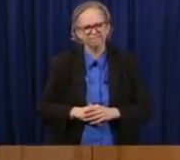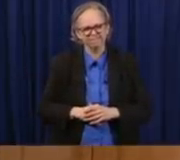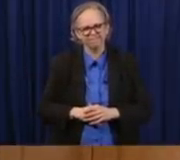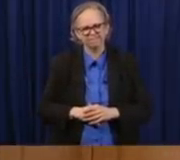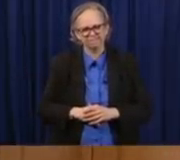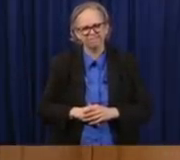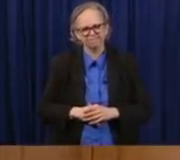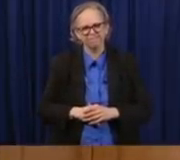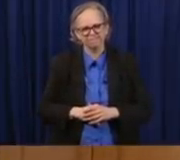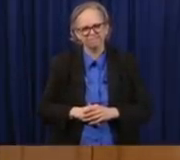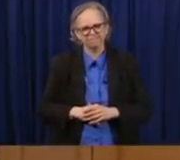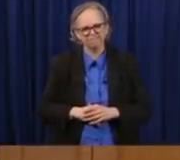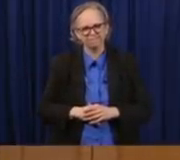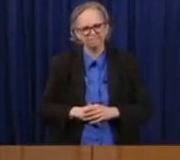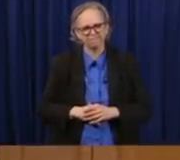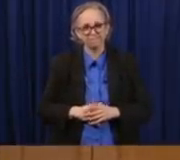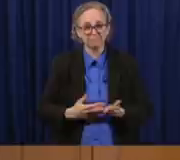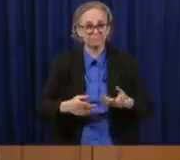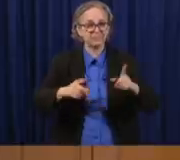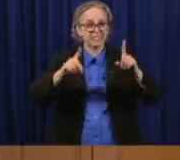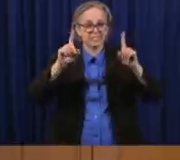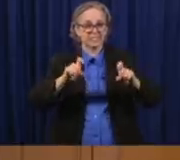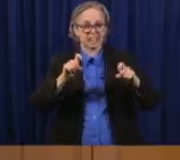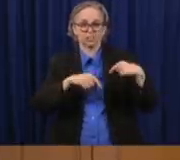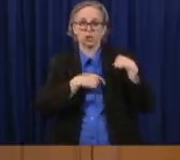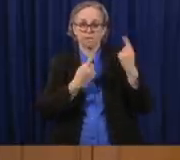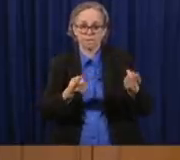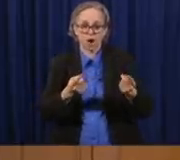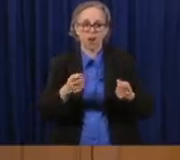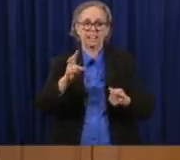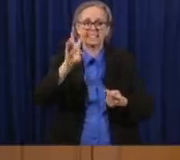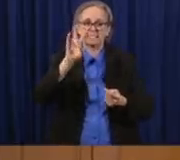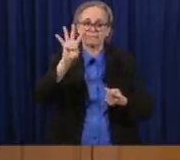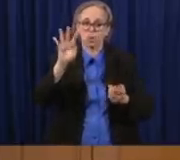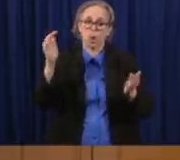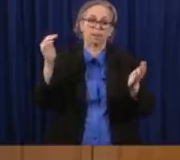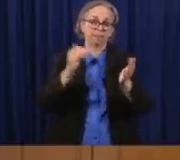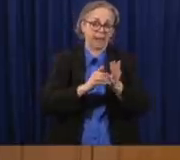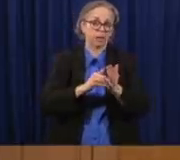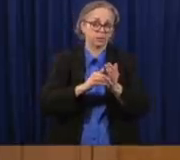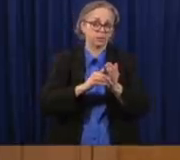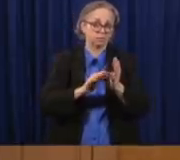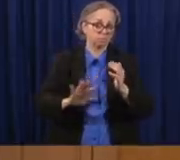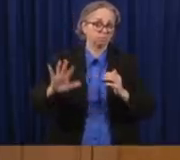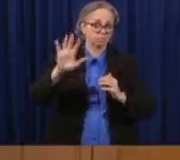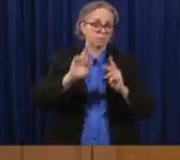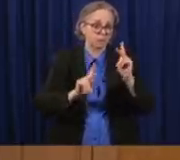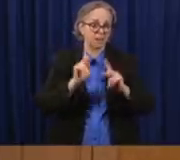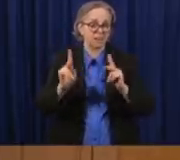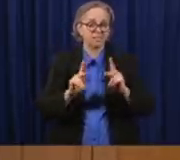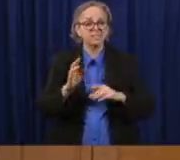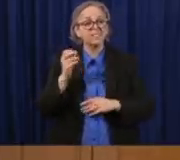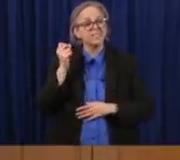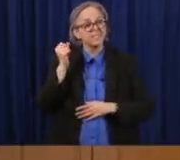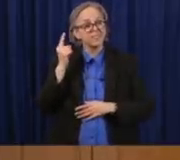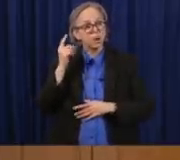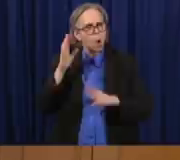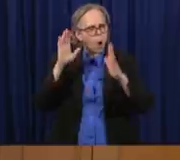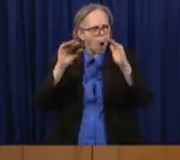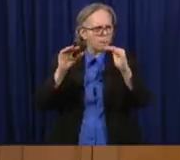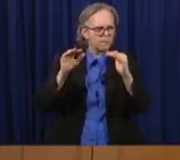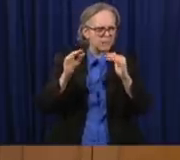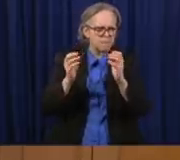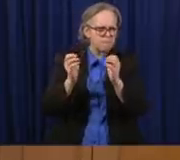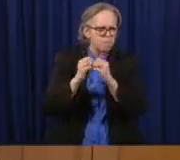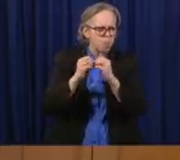We have now tested 74,000 people in Ohio, and we are hoping we are maximizing that capacity,